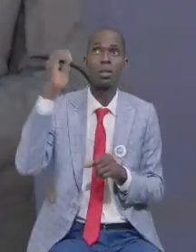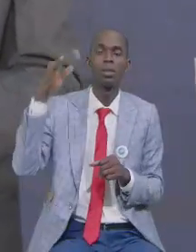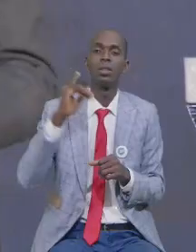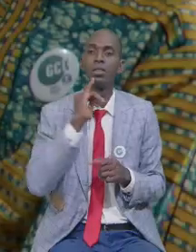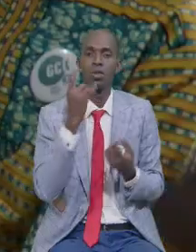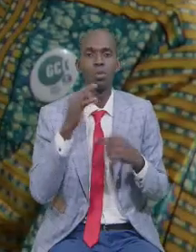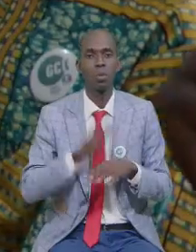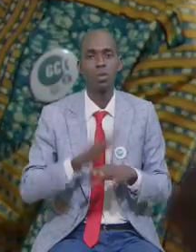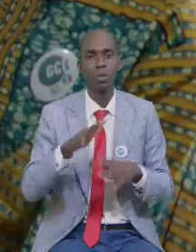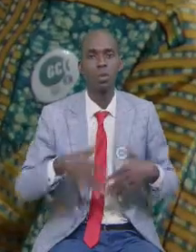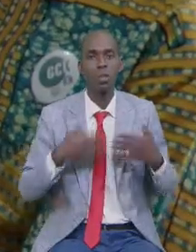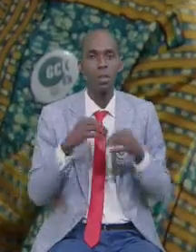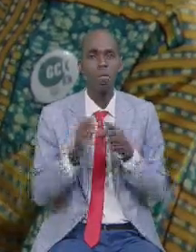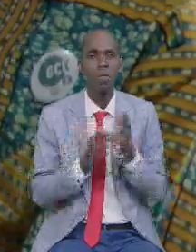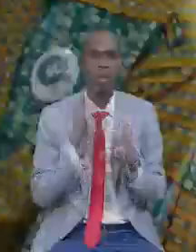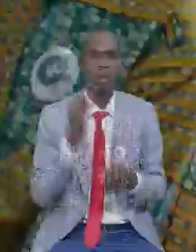life in Jesus' name.